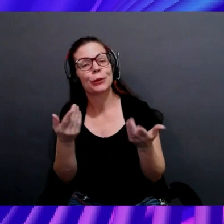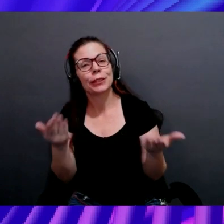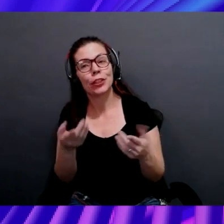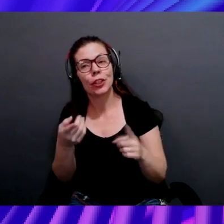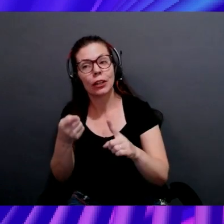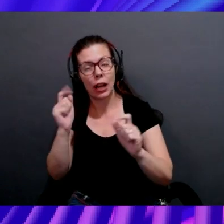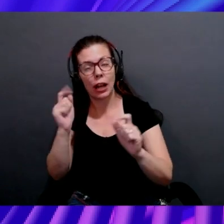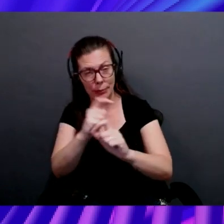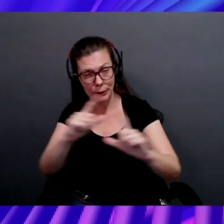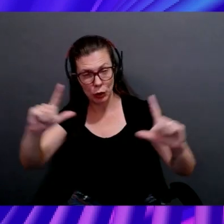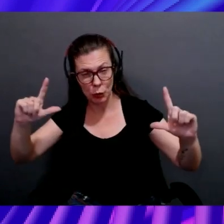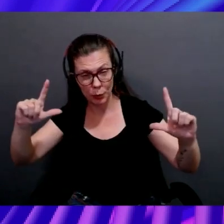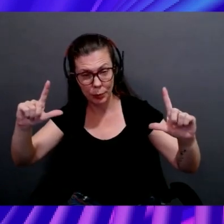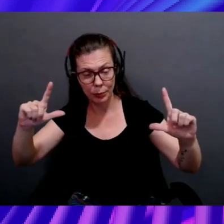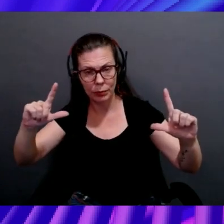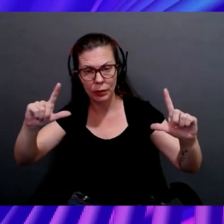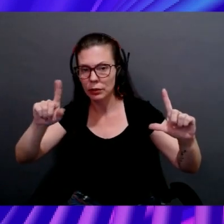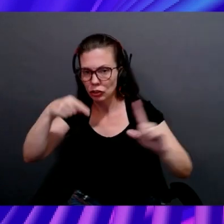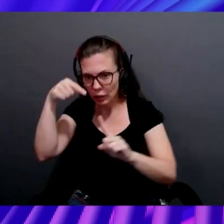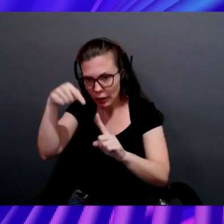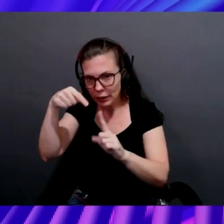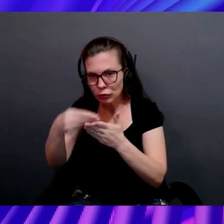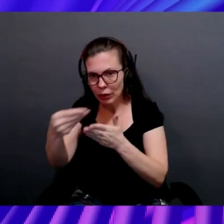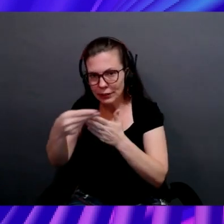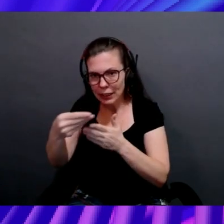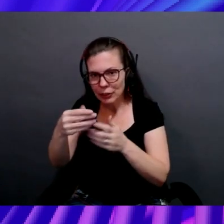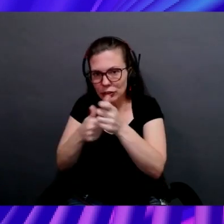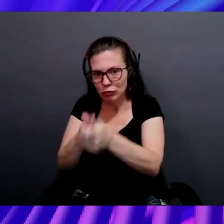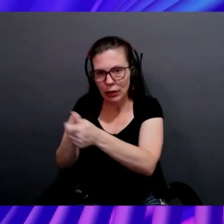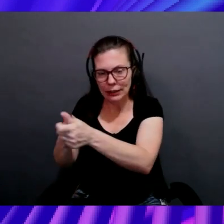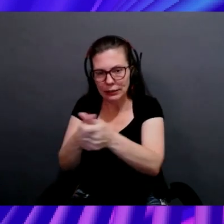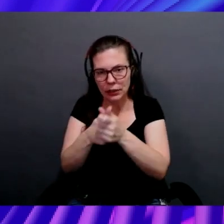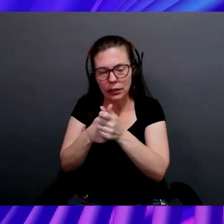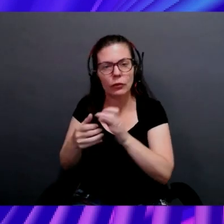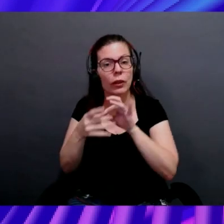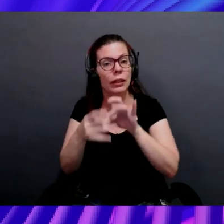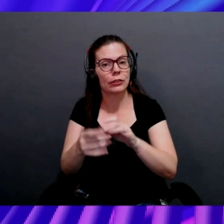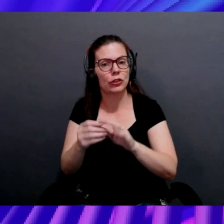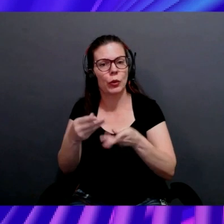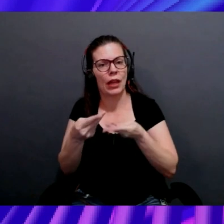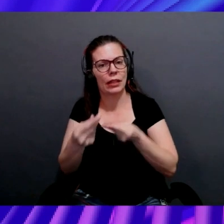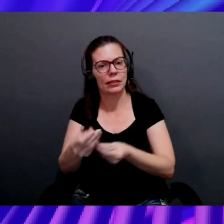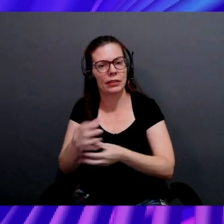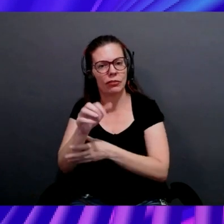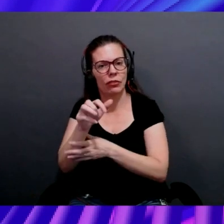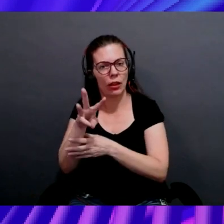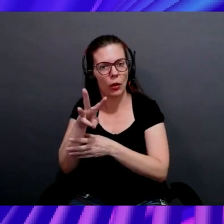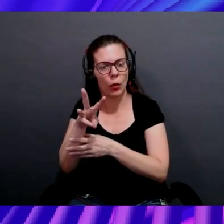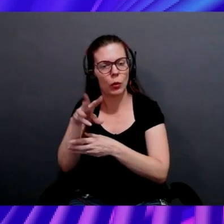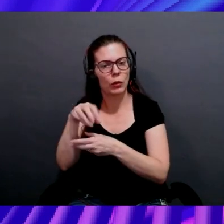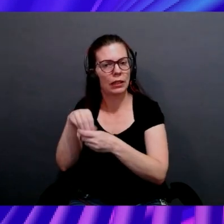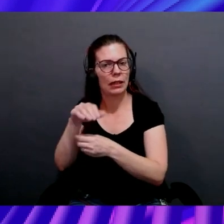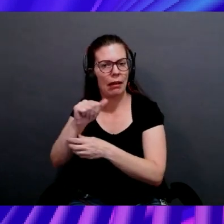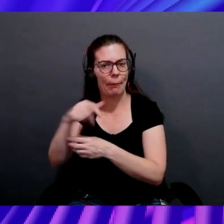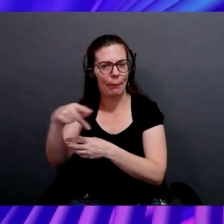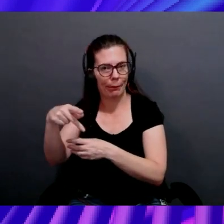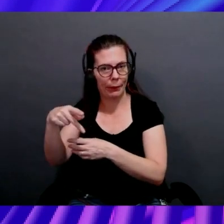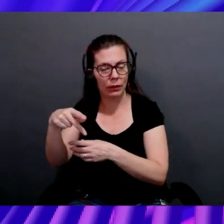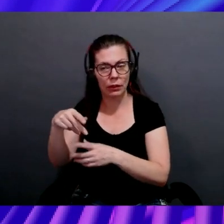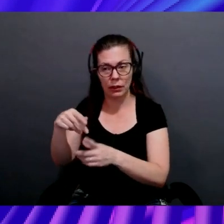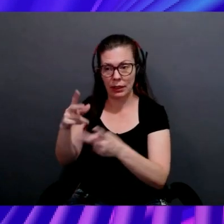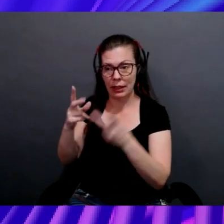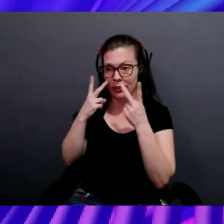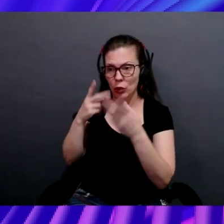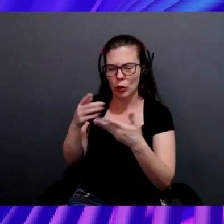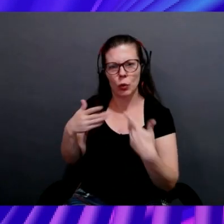in on just transaction traces that relate to a specific flow in my app. And this view is super, super